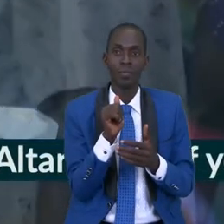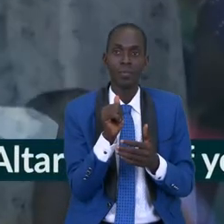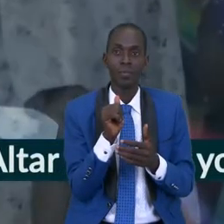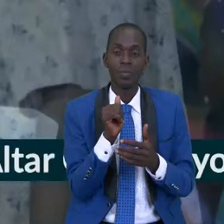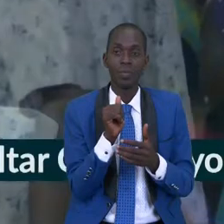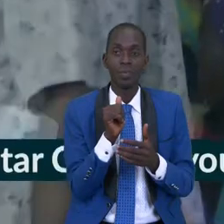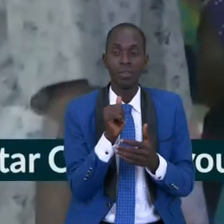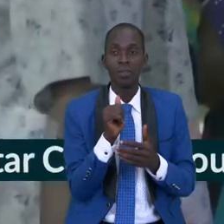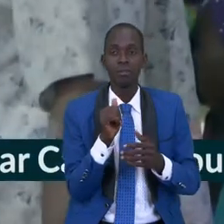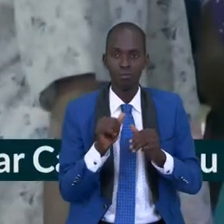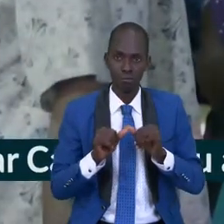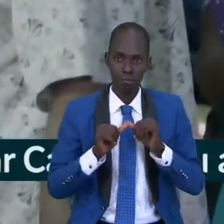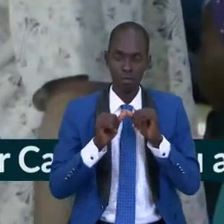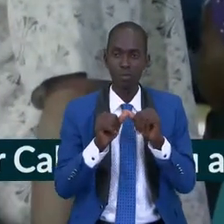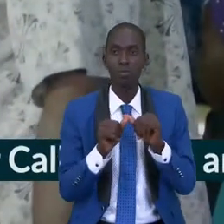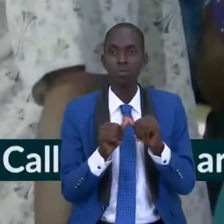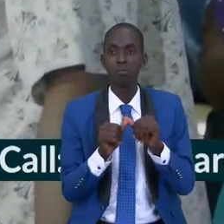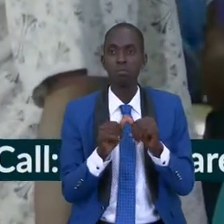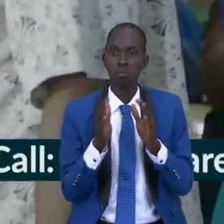For those who are online,